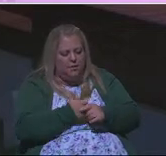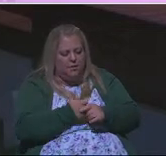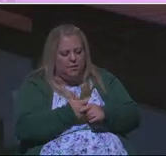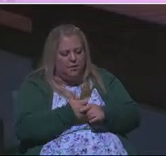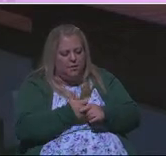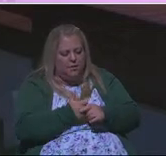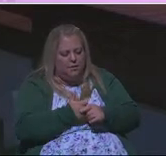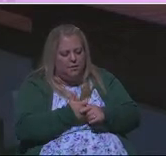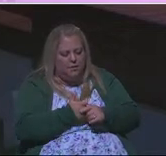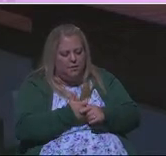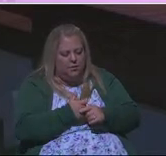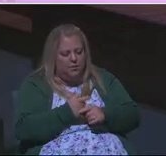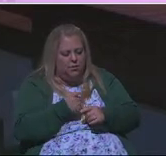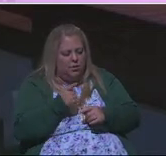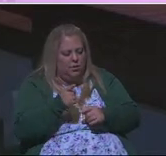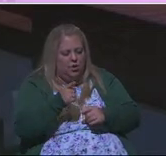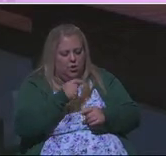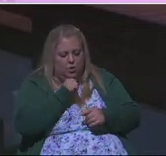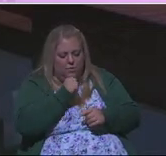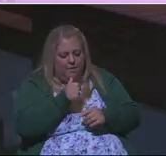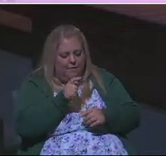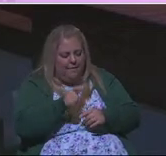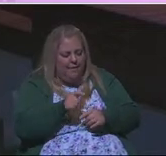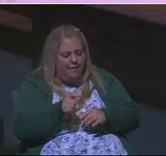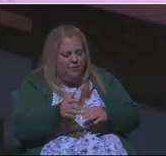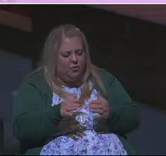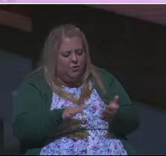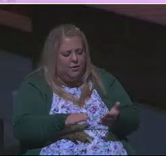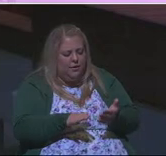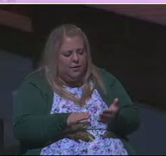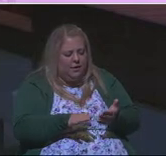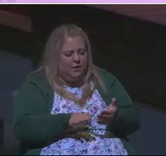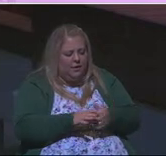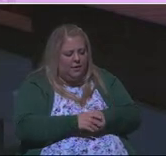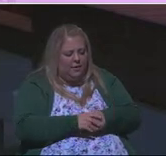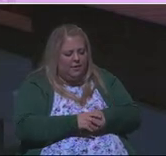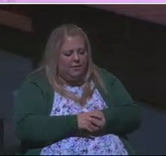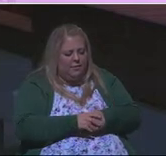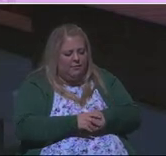so that you do not have to die empty.